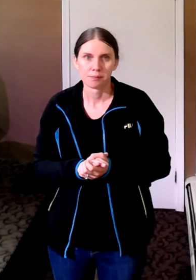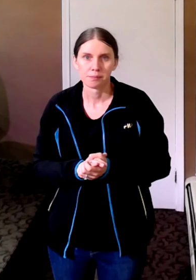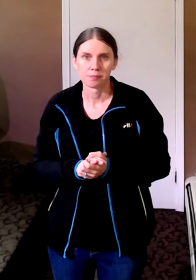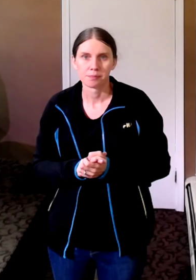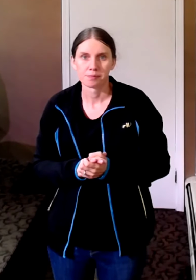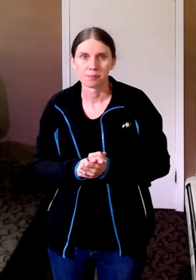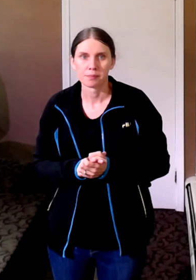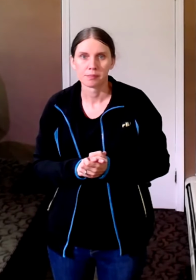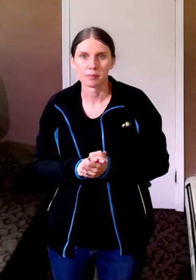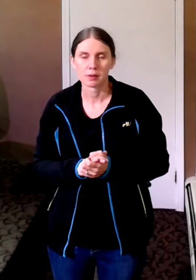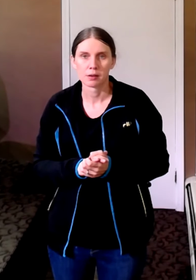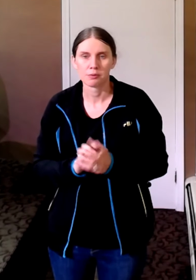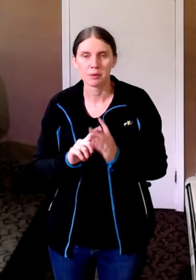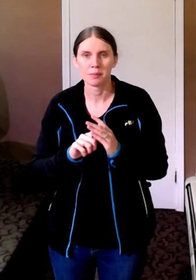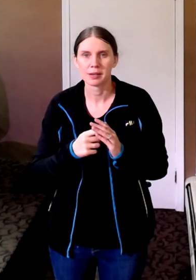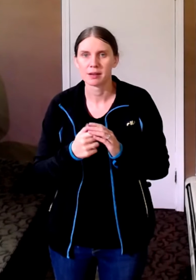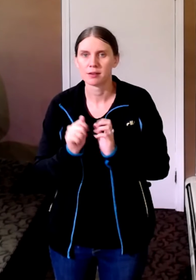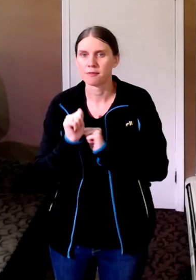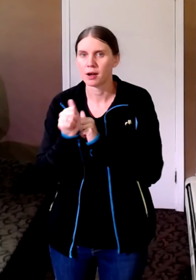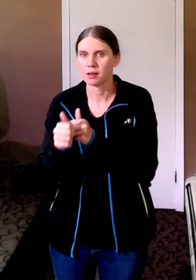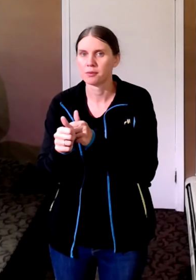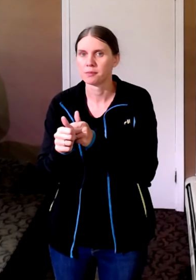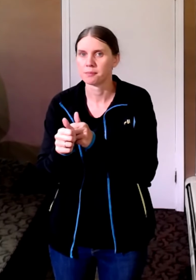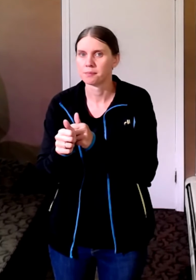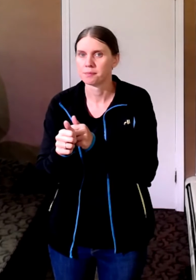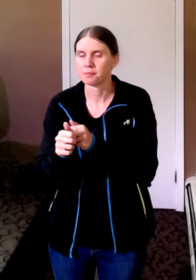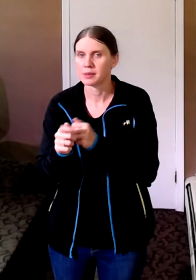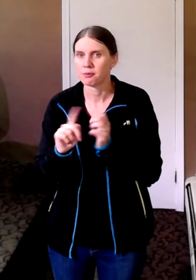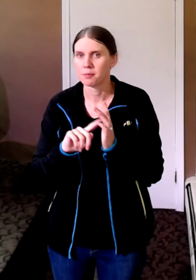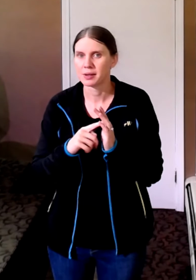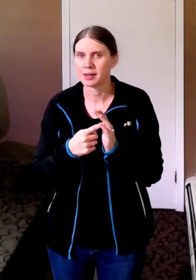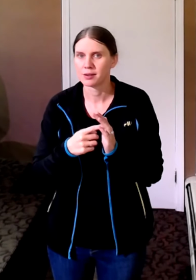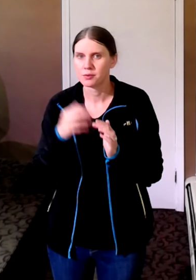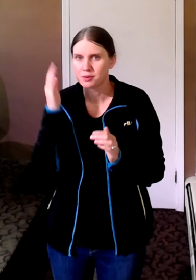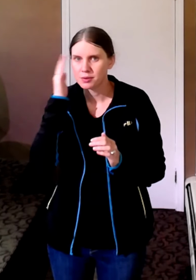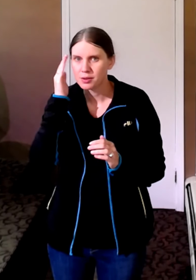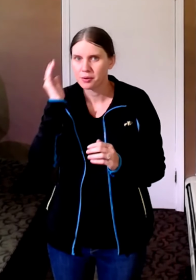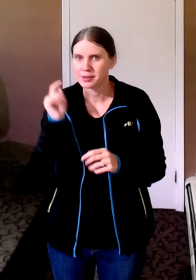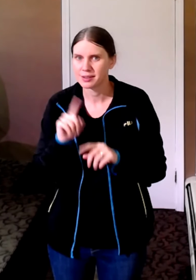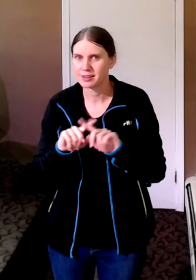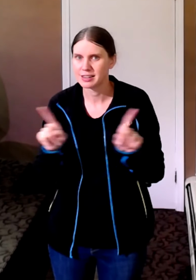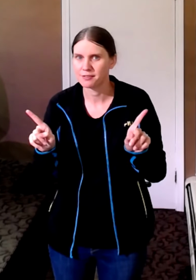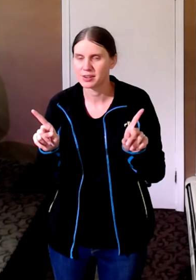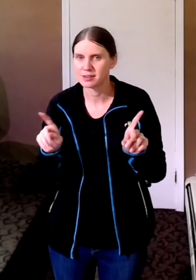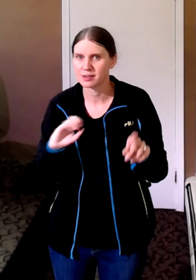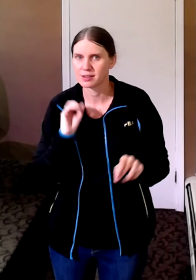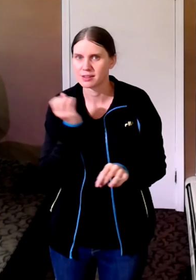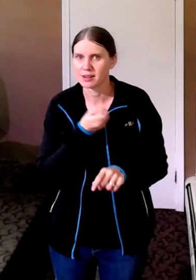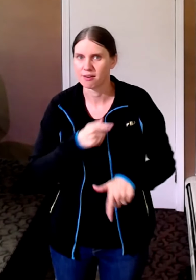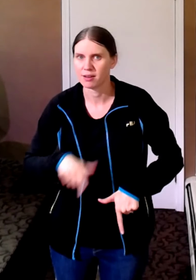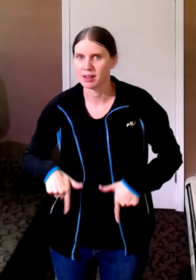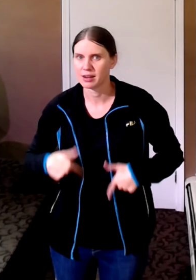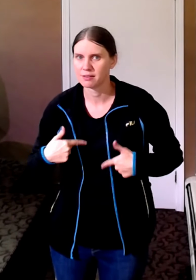When we do start following and we start recognizing the differences that are in our